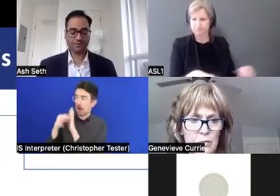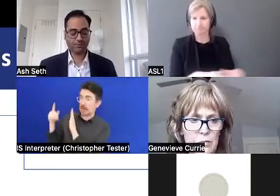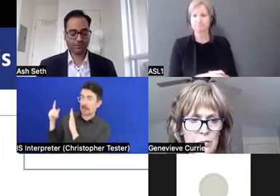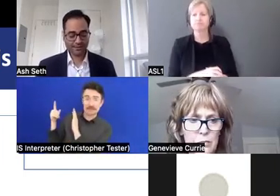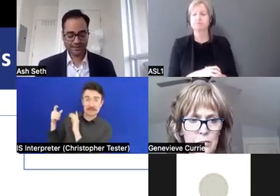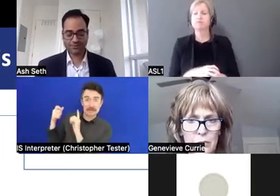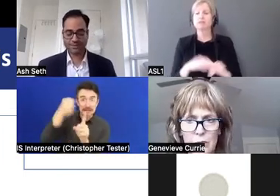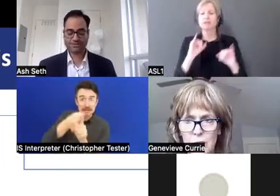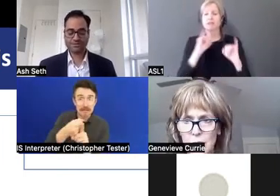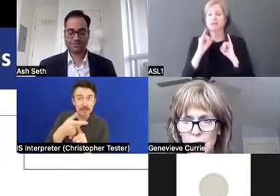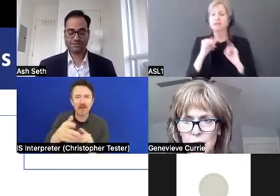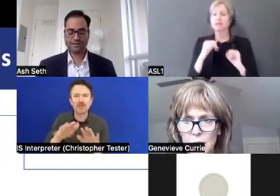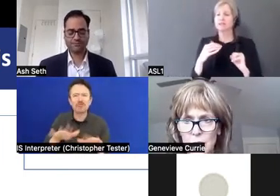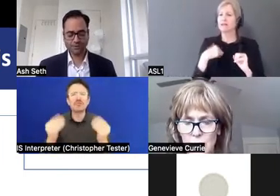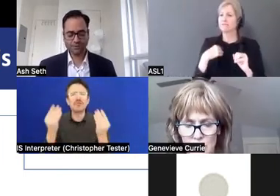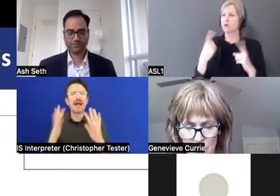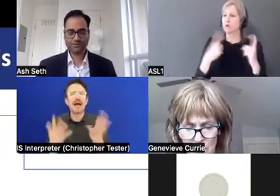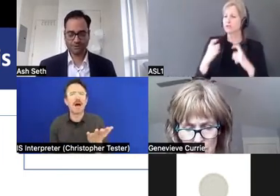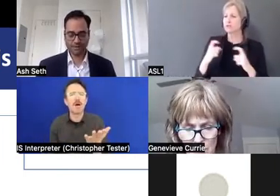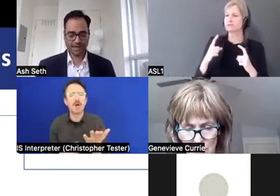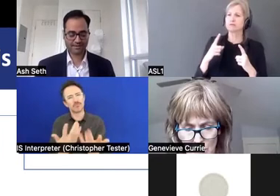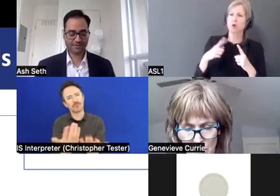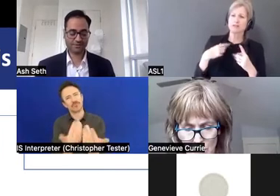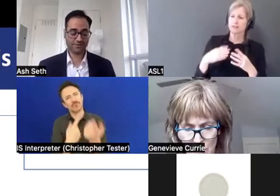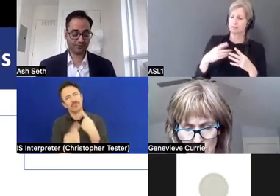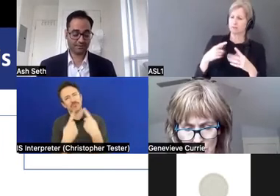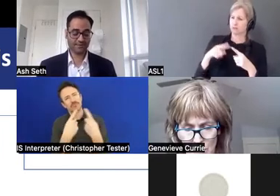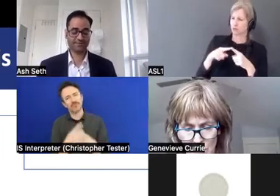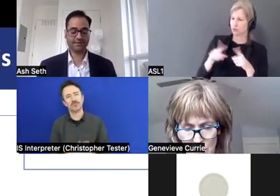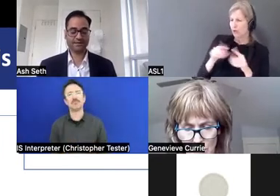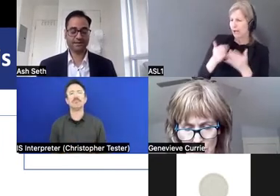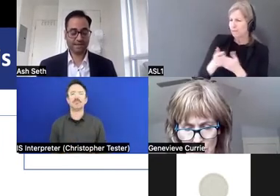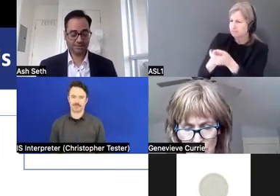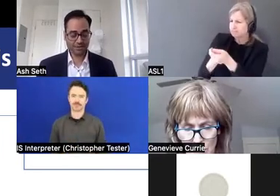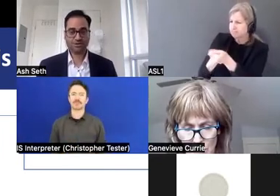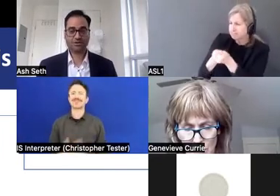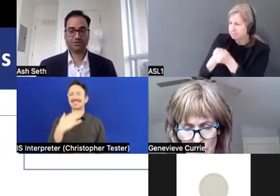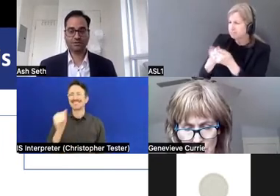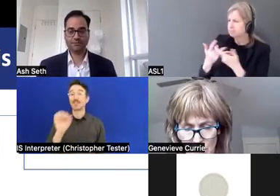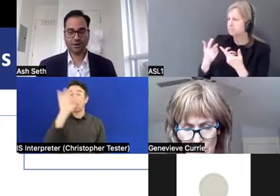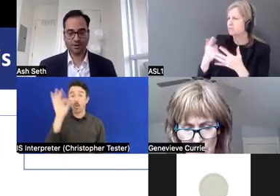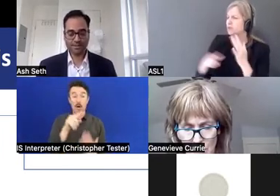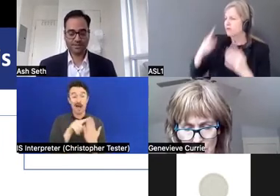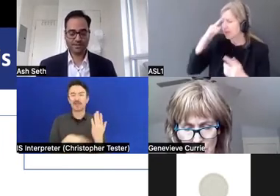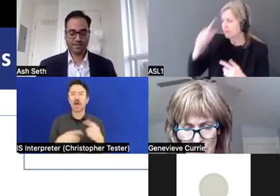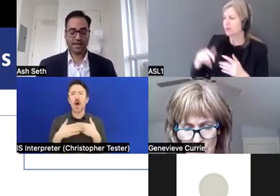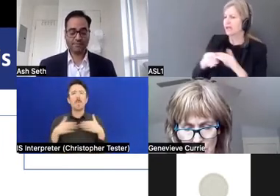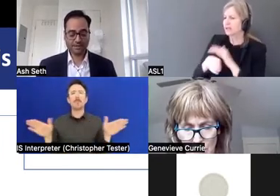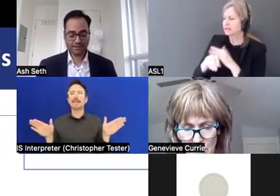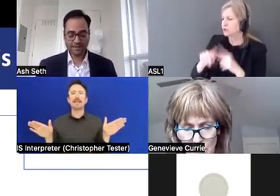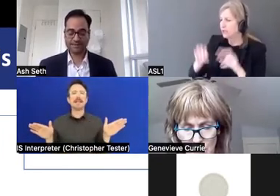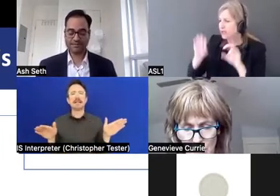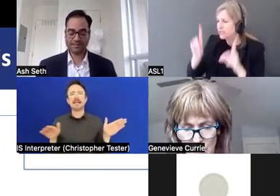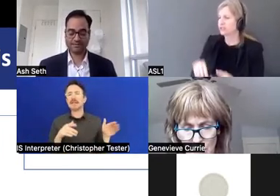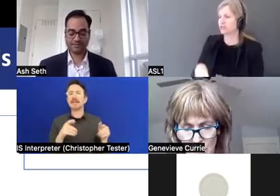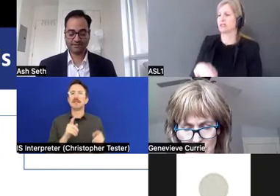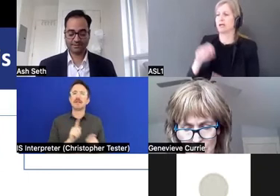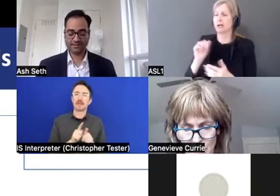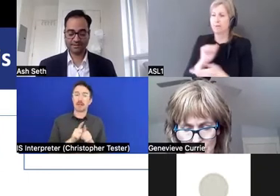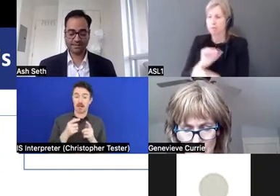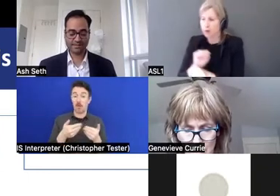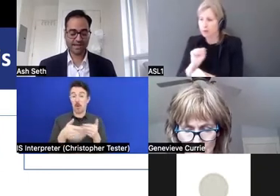involved open-ended questions and probes on access to services, education, employment, and mental health